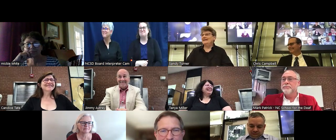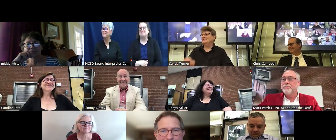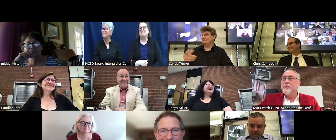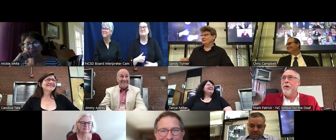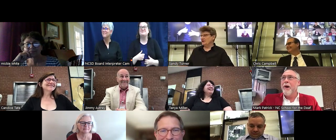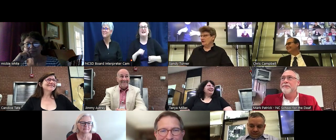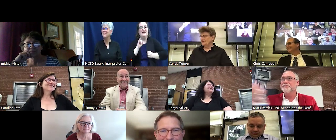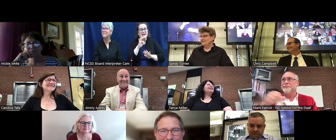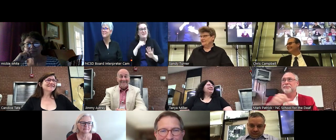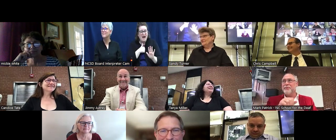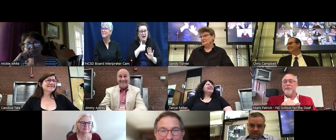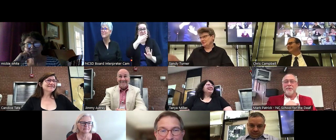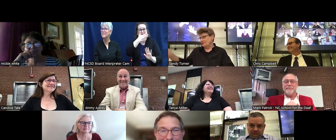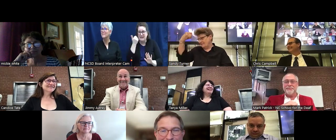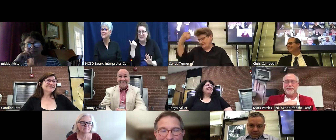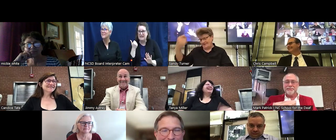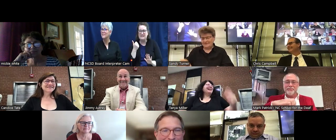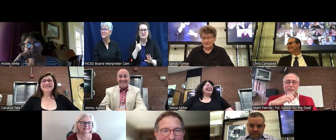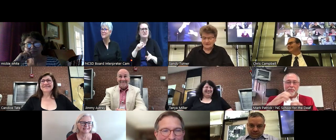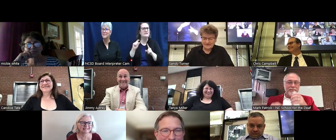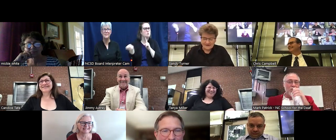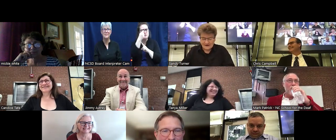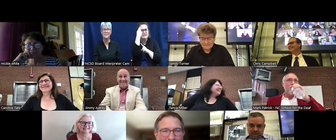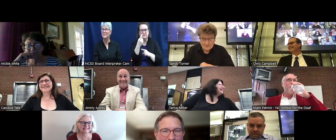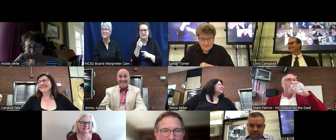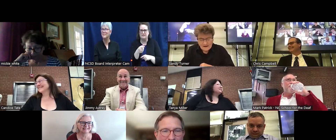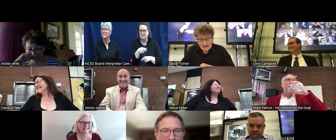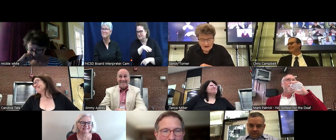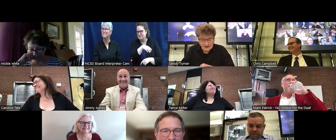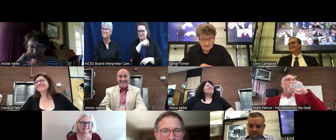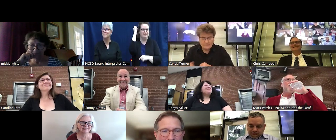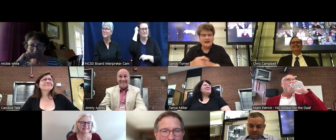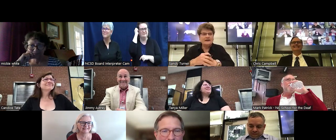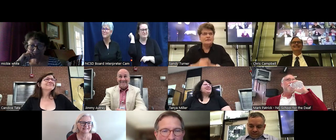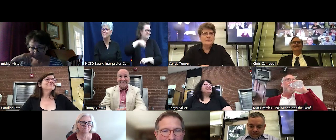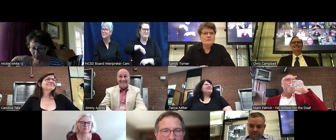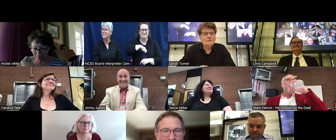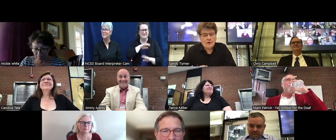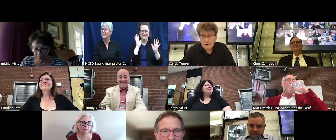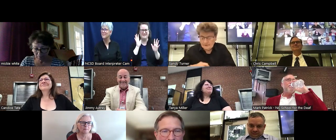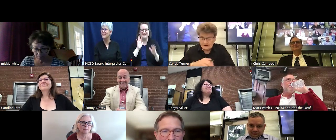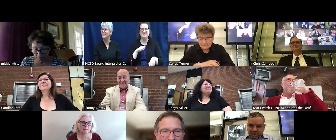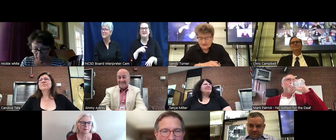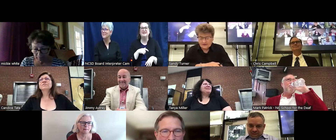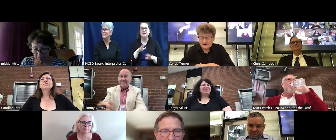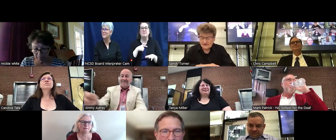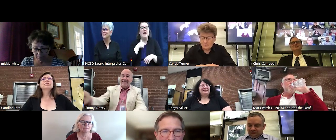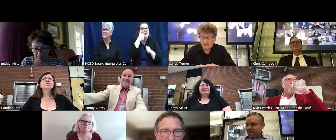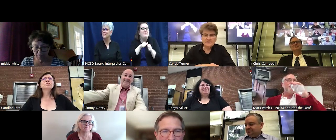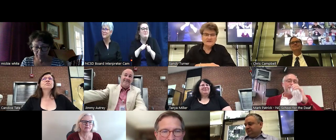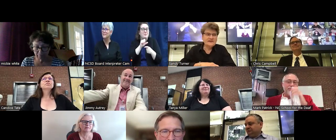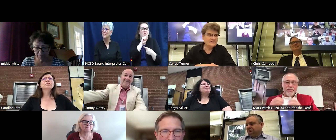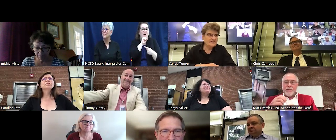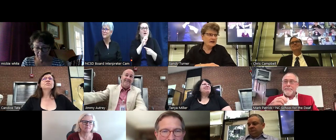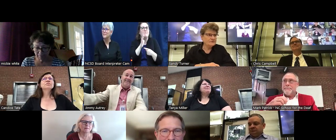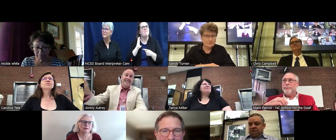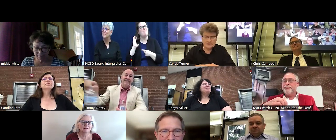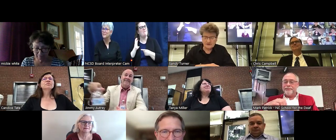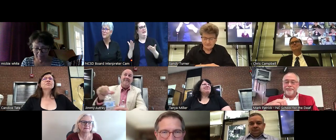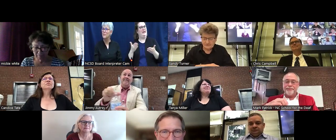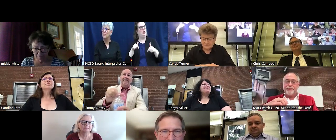And if I forget, just come over here. Okay. But I can remember the prom, and it is always an exciting